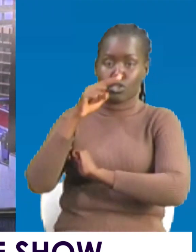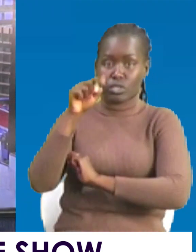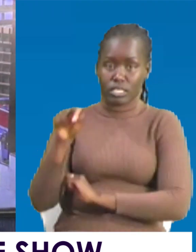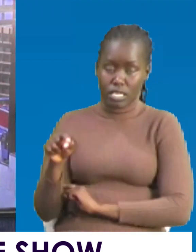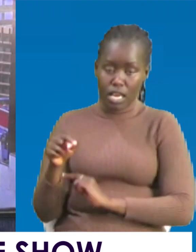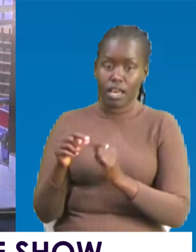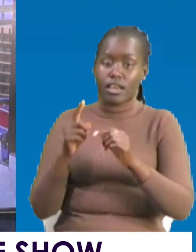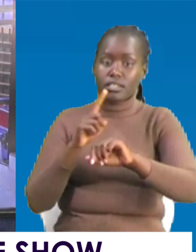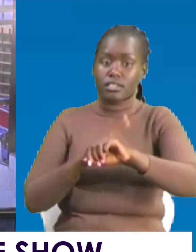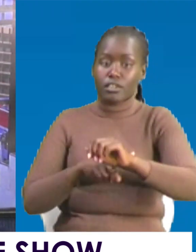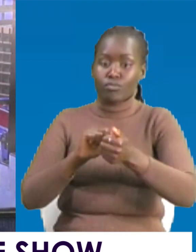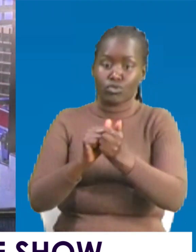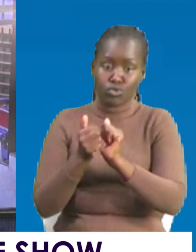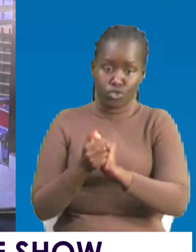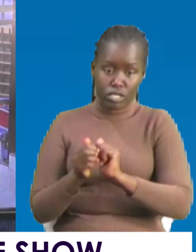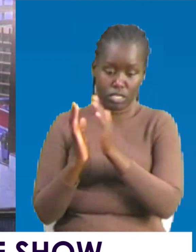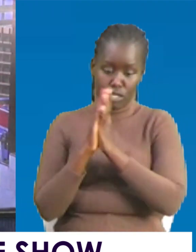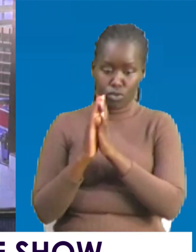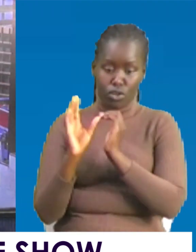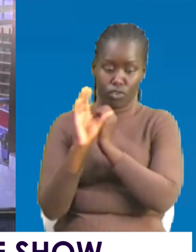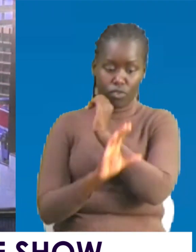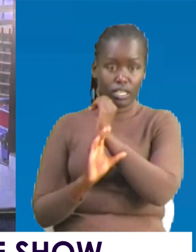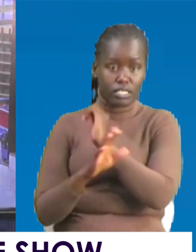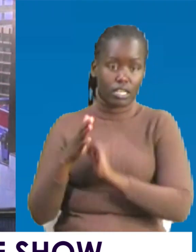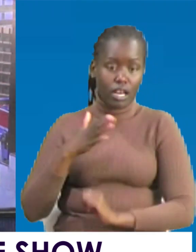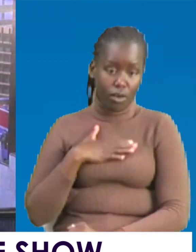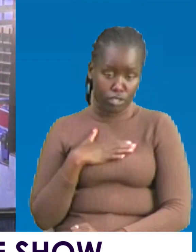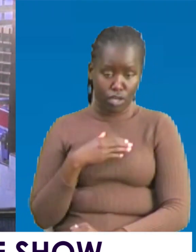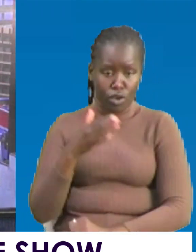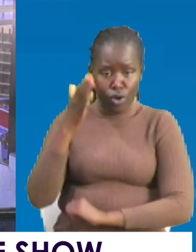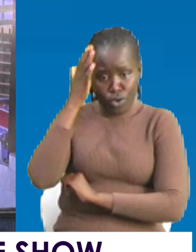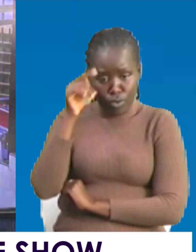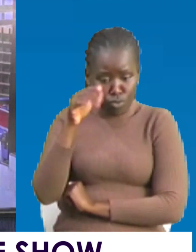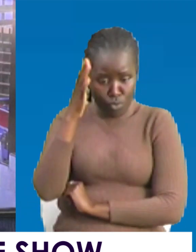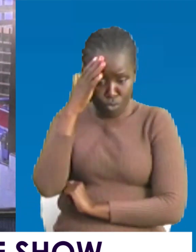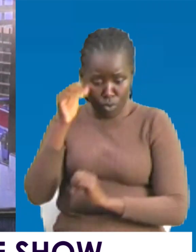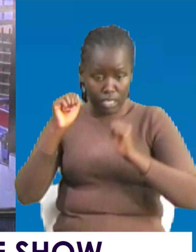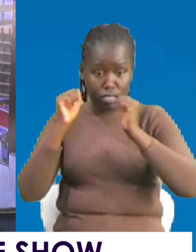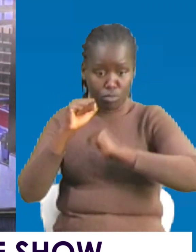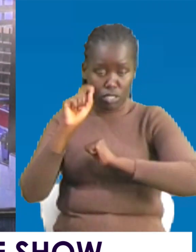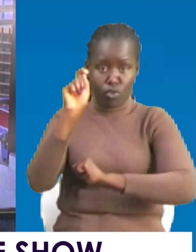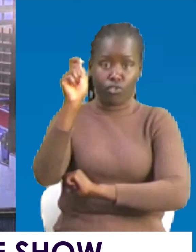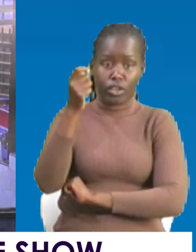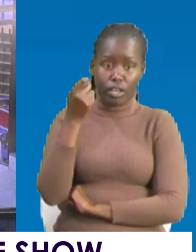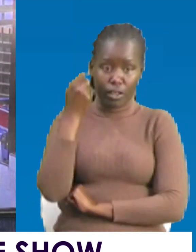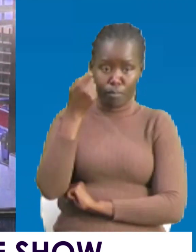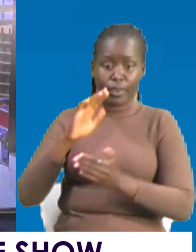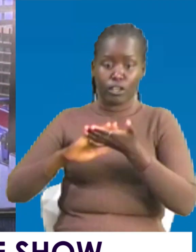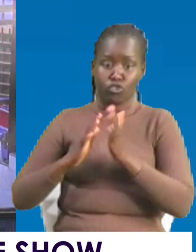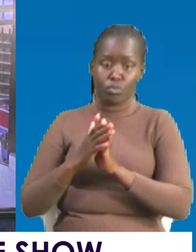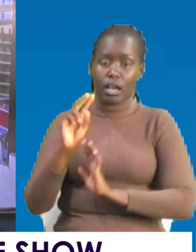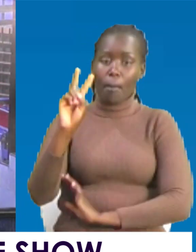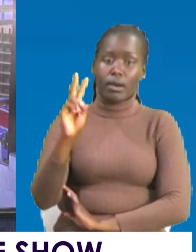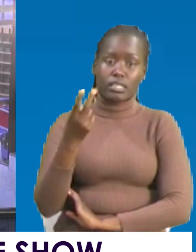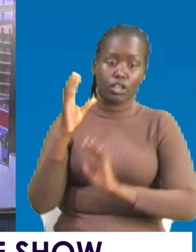start changing the story of this country. By the way, did you know it is possible for Kenya to be a second world and even